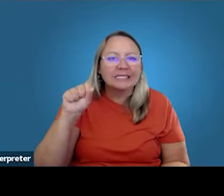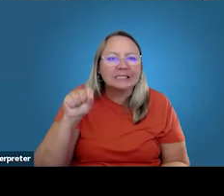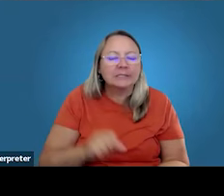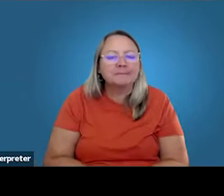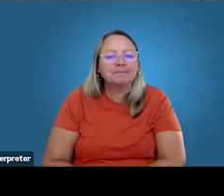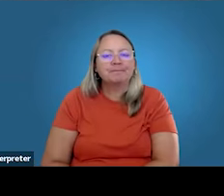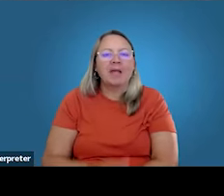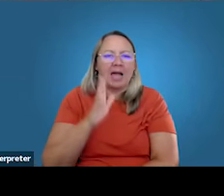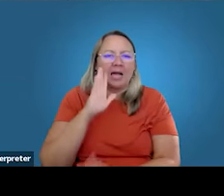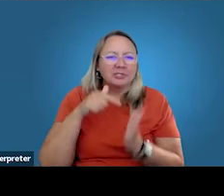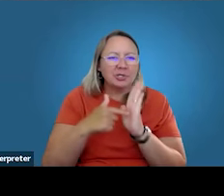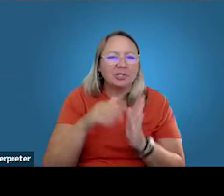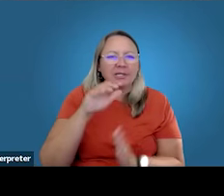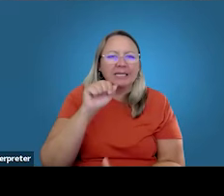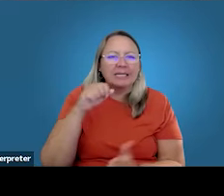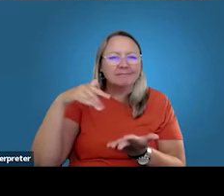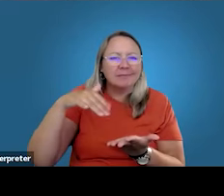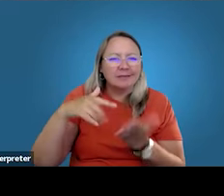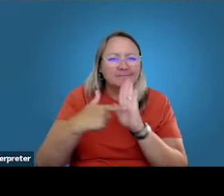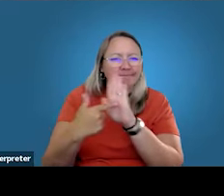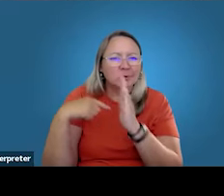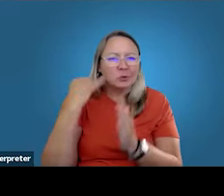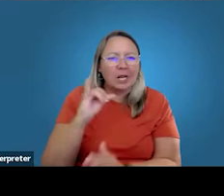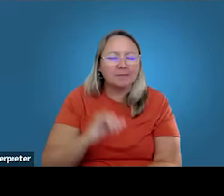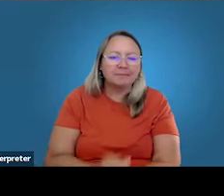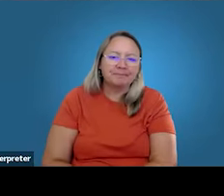case study and you can make sense of it yourself.